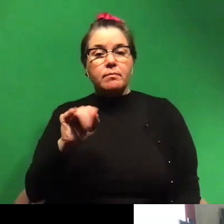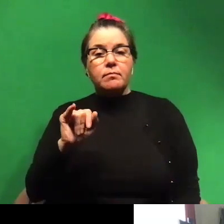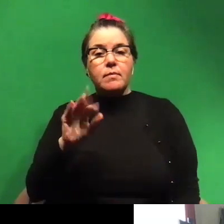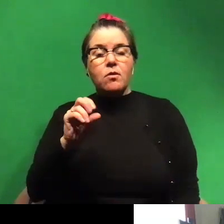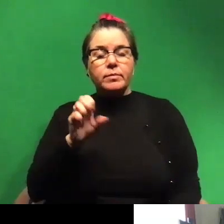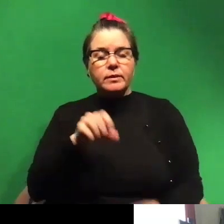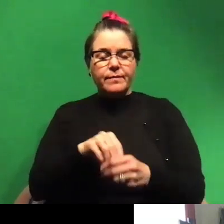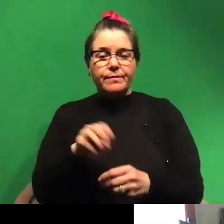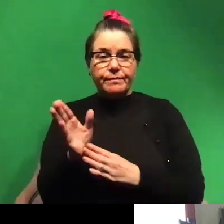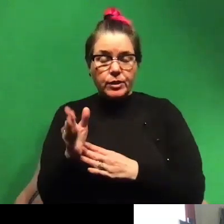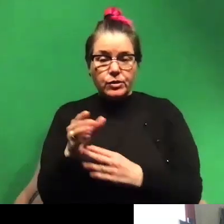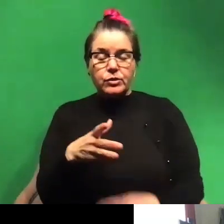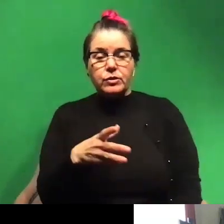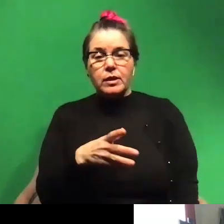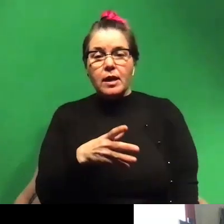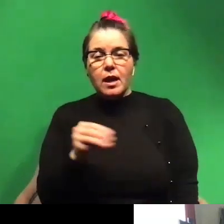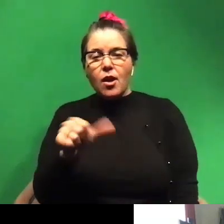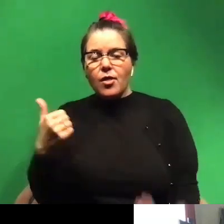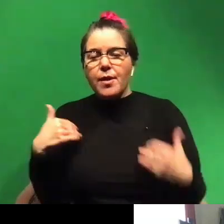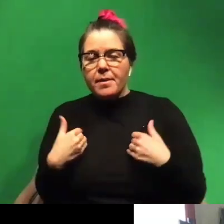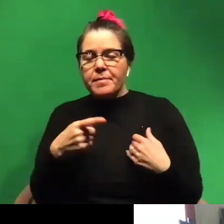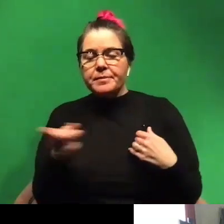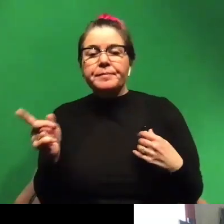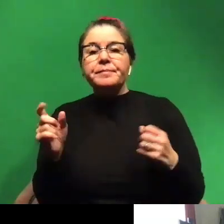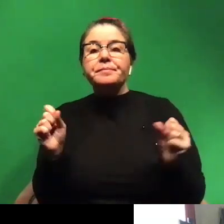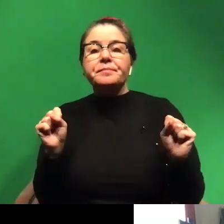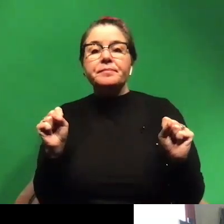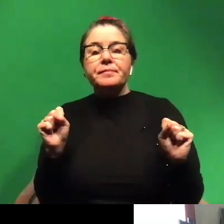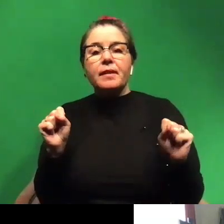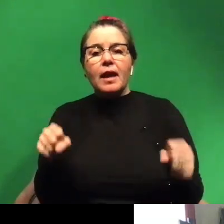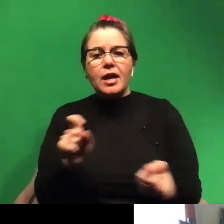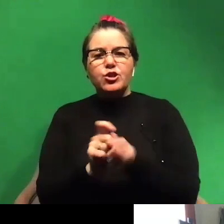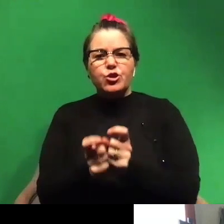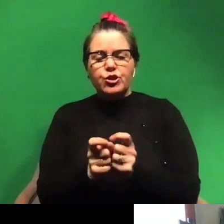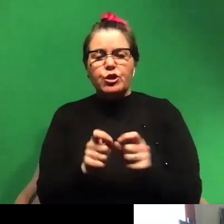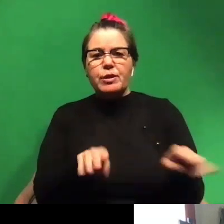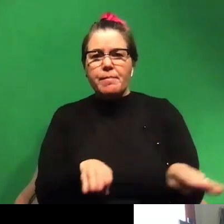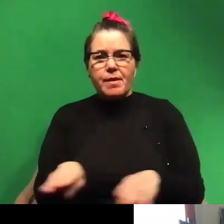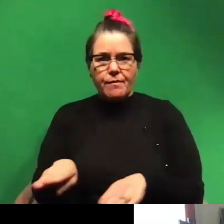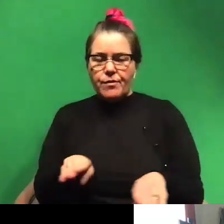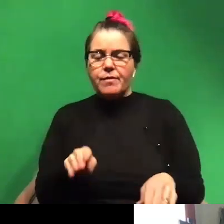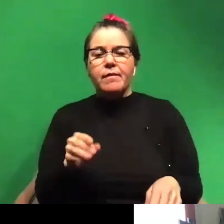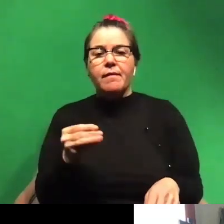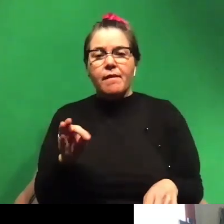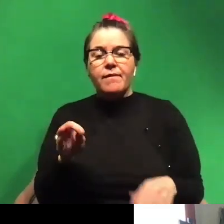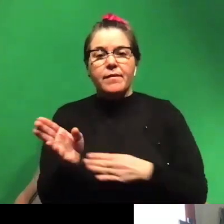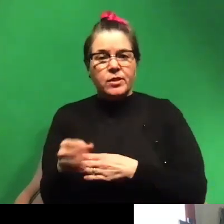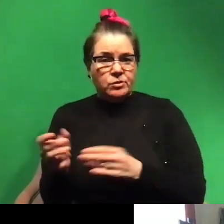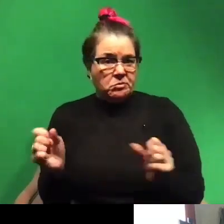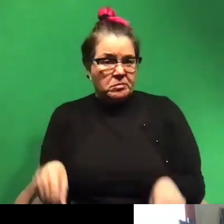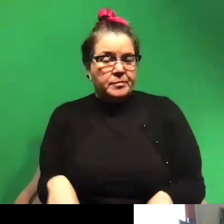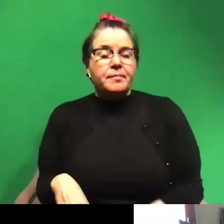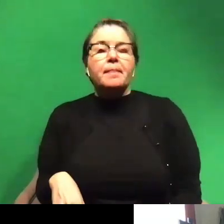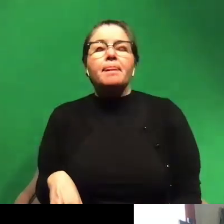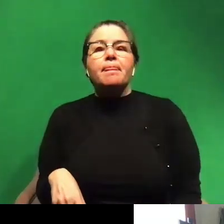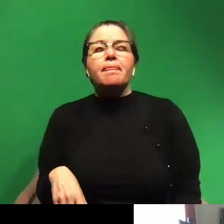fish and other animals that can change the behavior of the fish. Some of